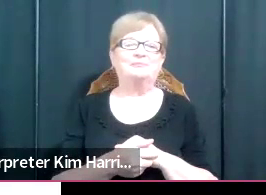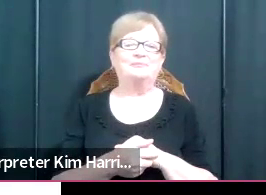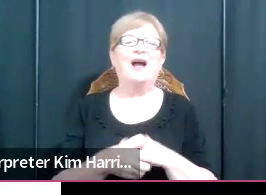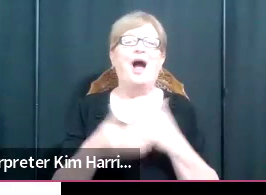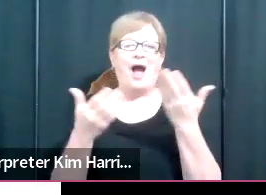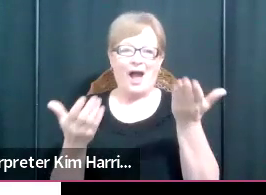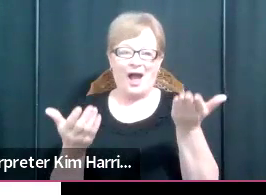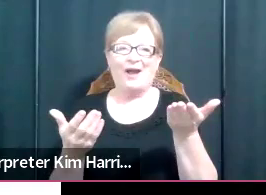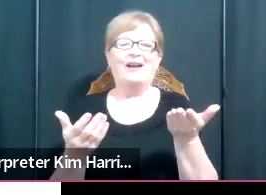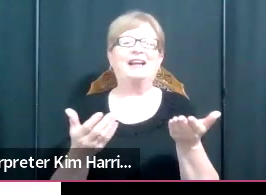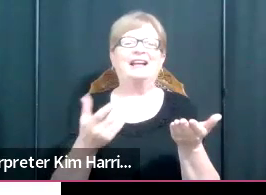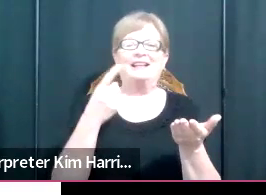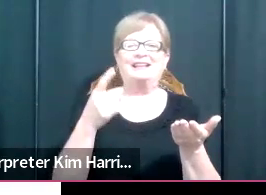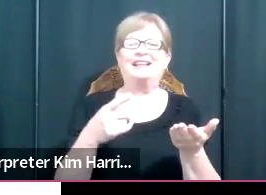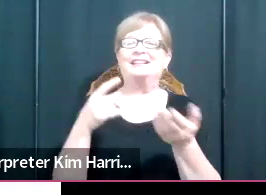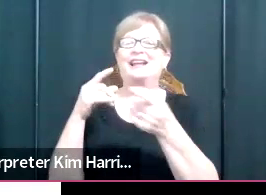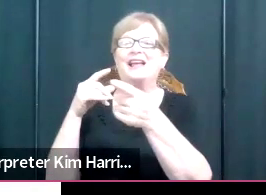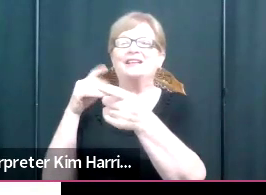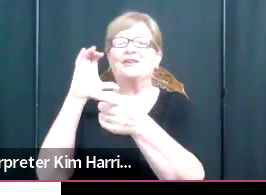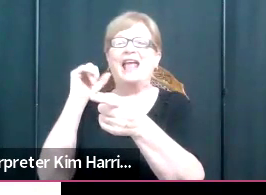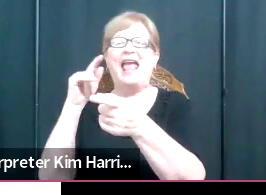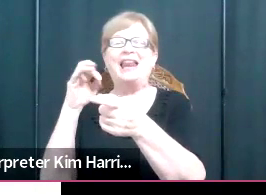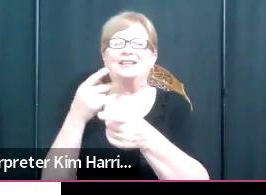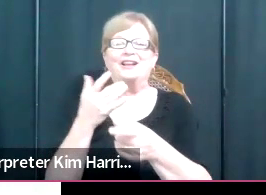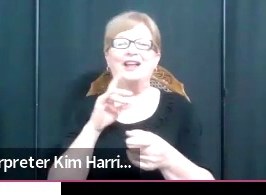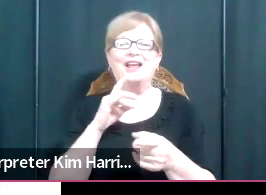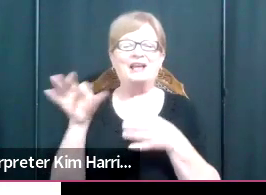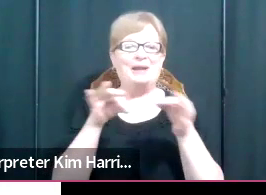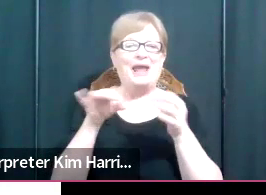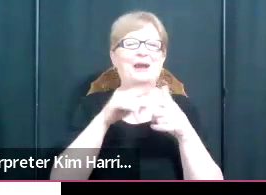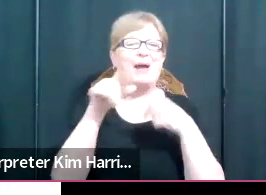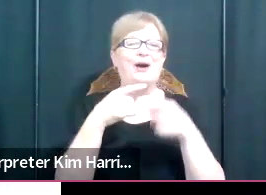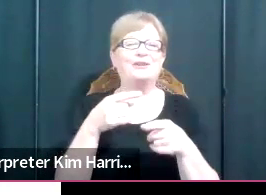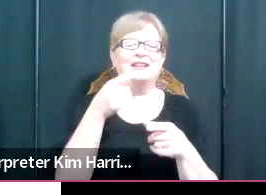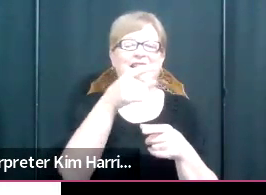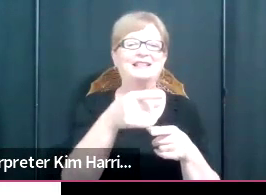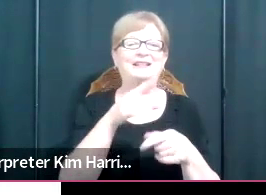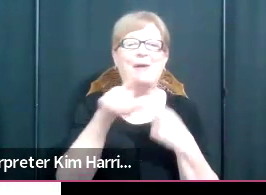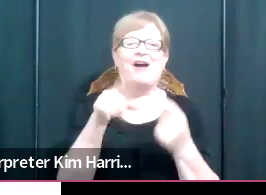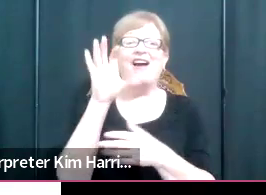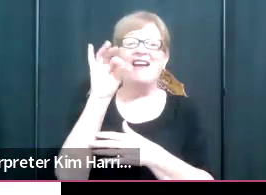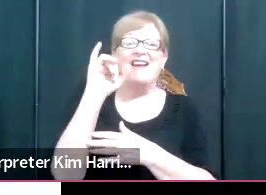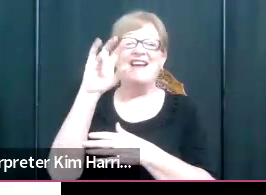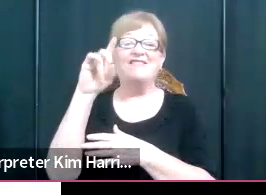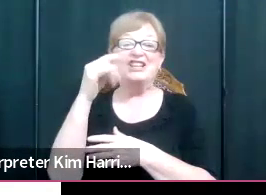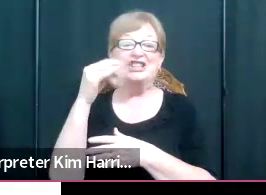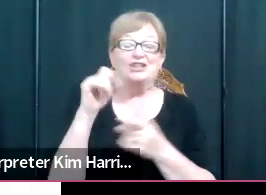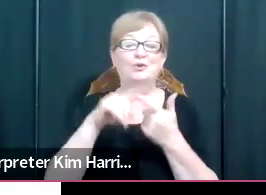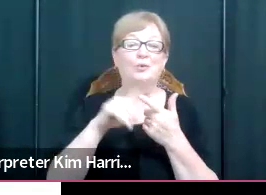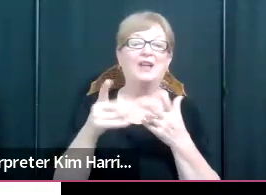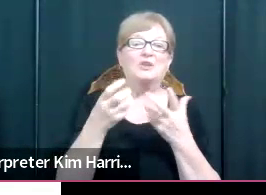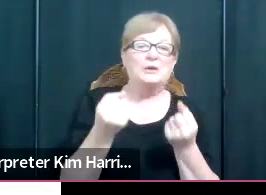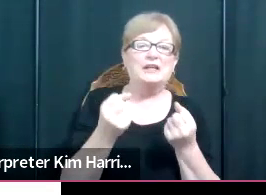Ooh, this slide is one of my favorites to talk about. This is a slide all about fidgets that you can squish and